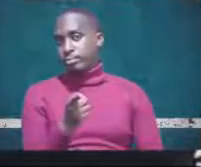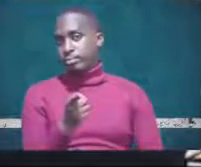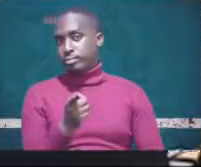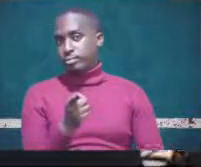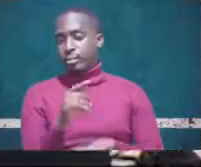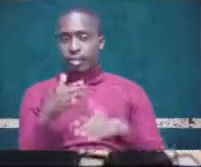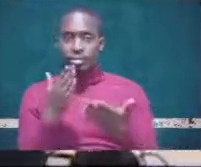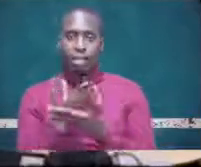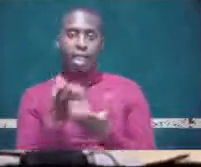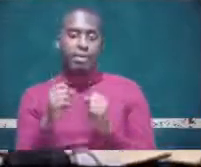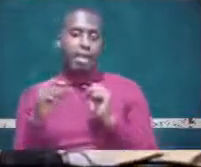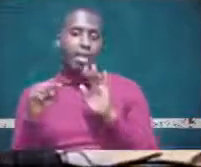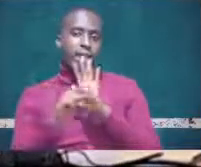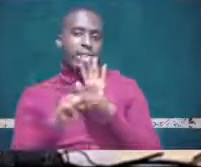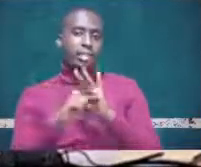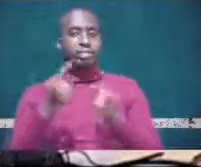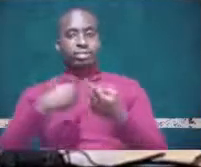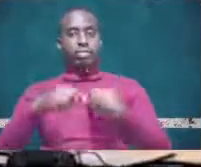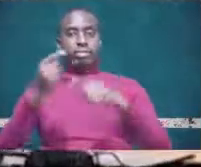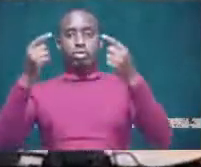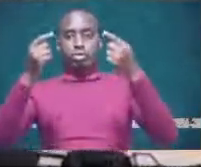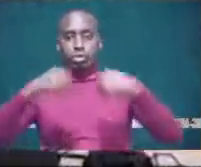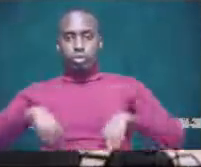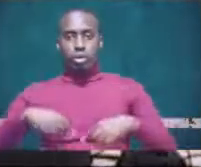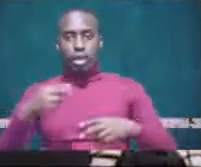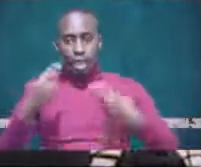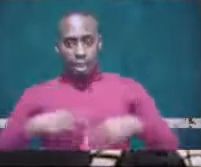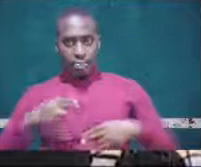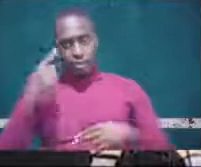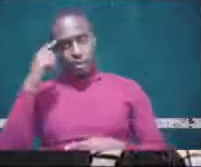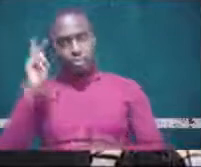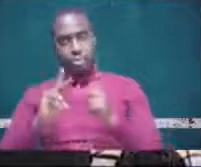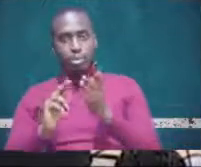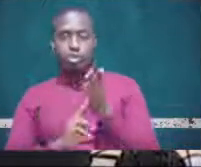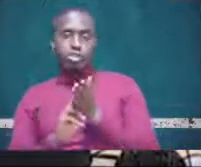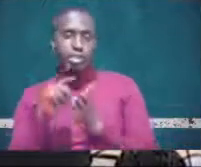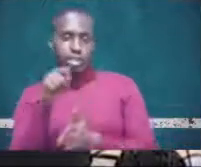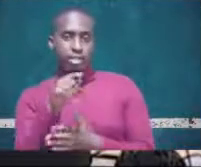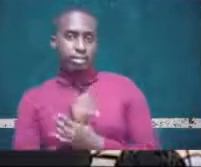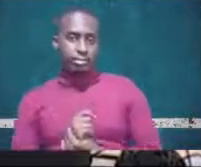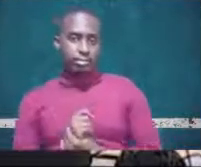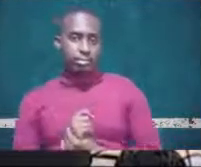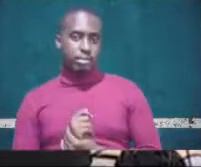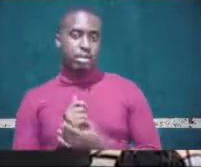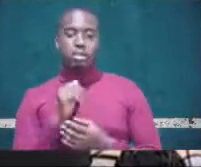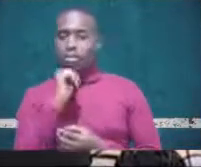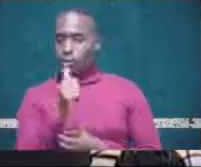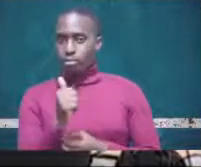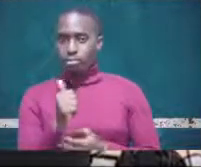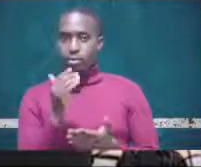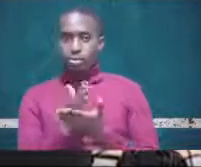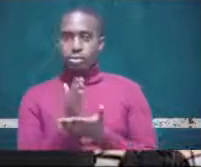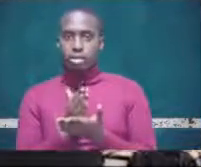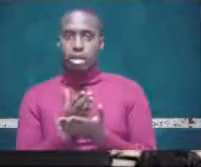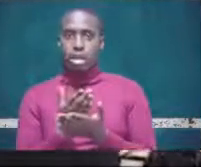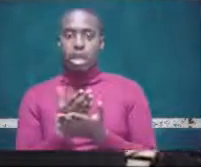Do we have the negative effects that will come to the health of the users, people using it? So it should not harm, it should not